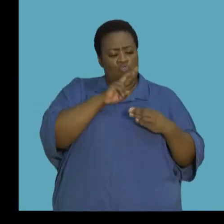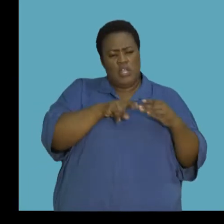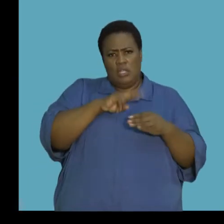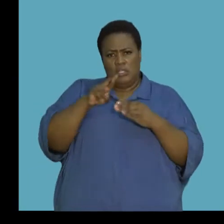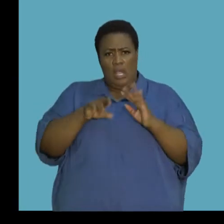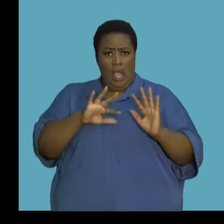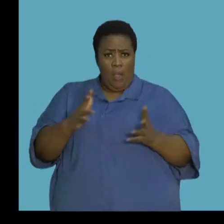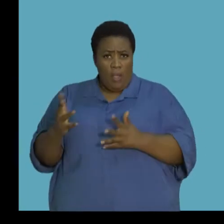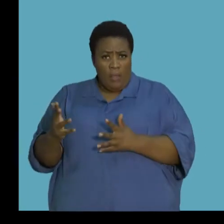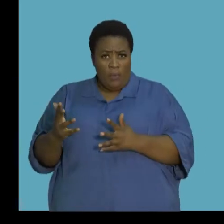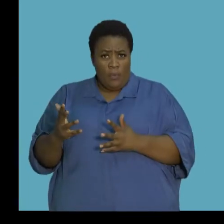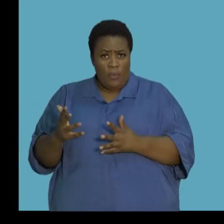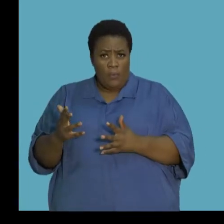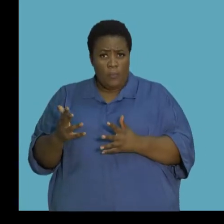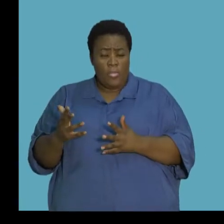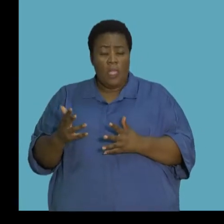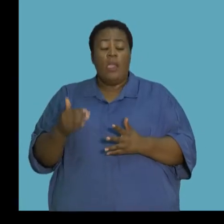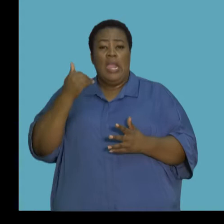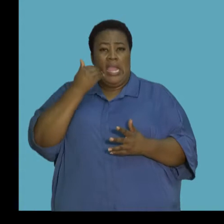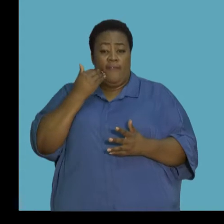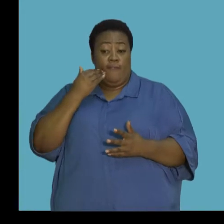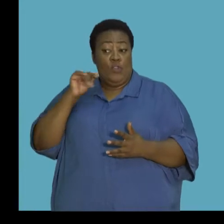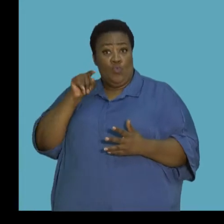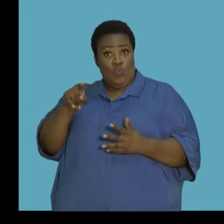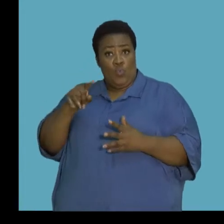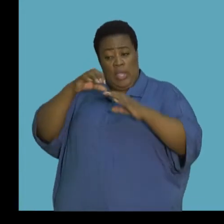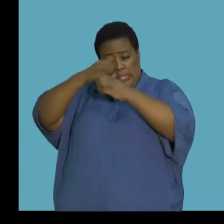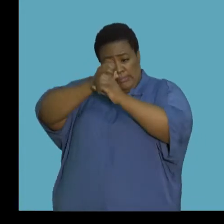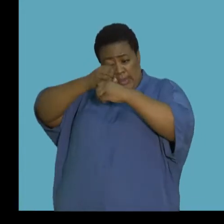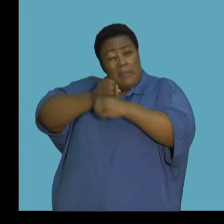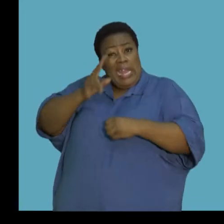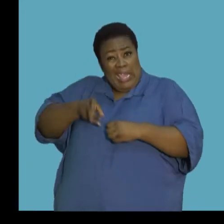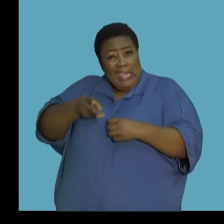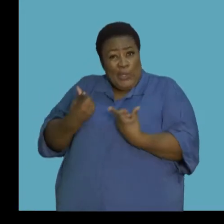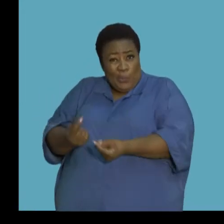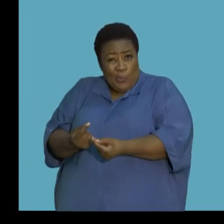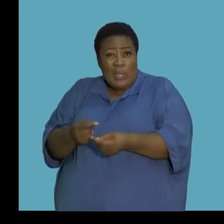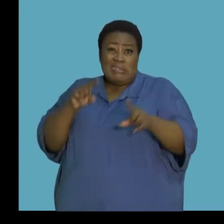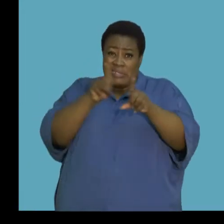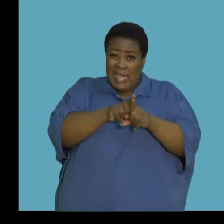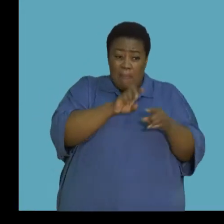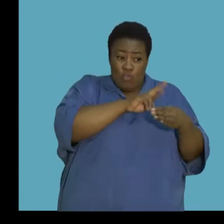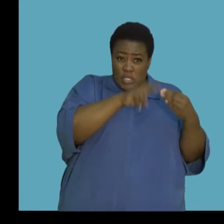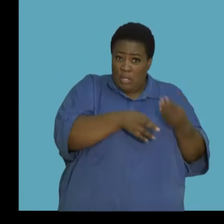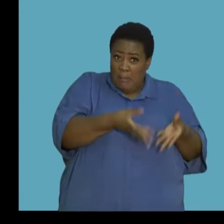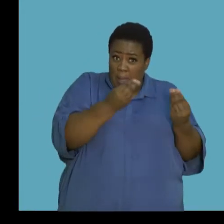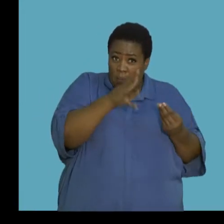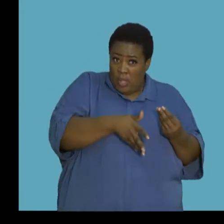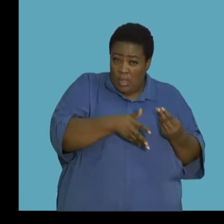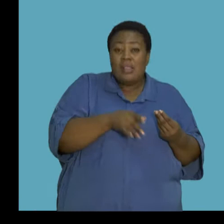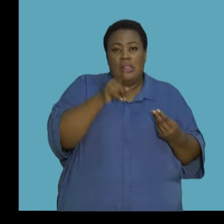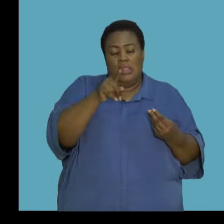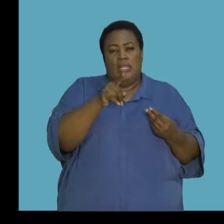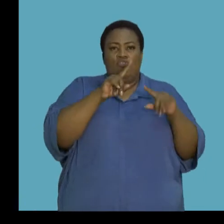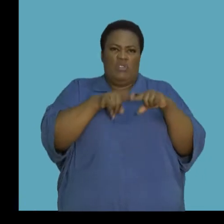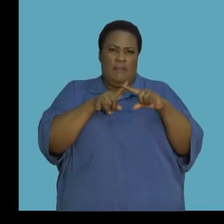the reliability of our results, which essentially points to if you were able to do this experiment again, would you get the same